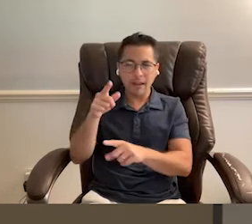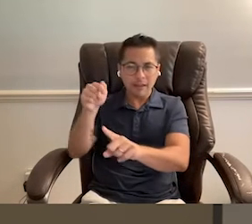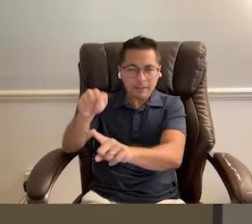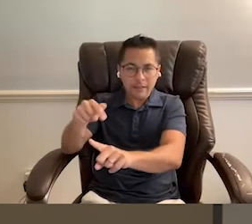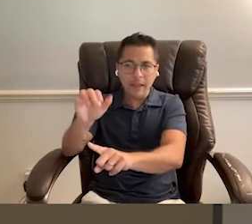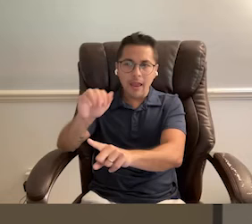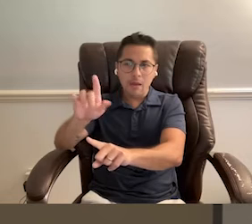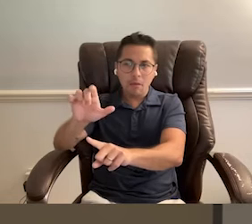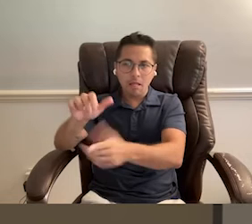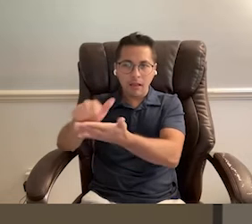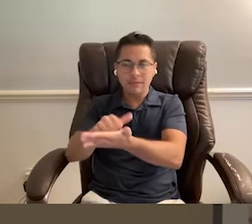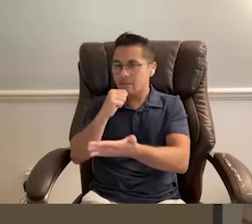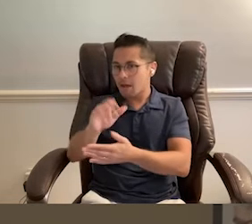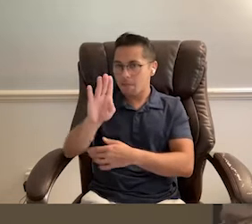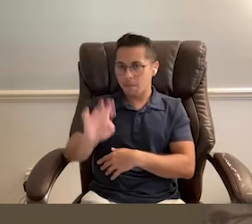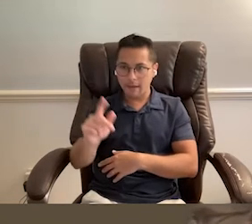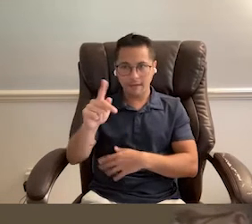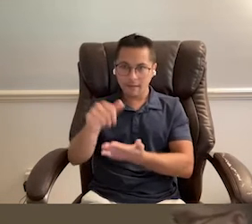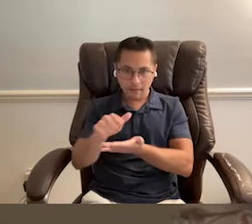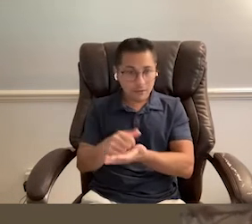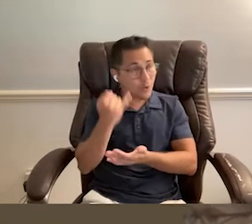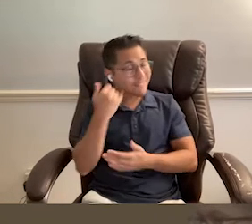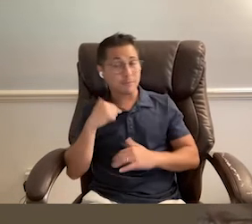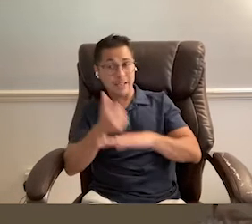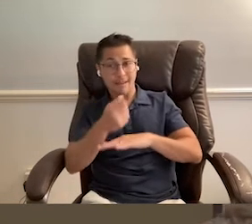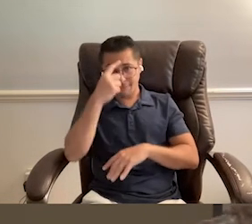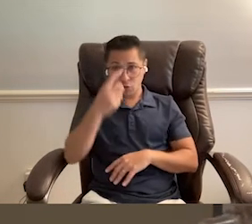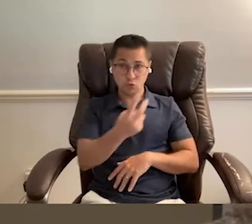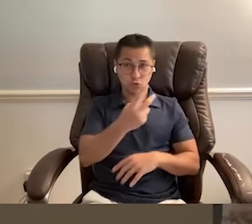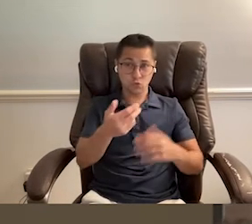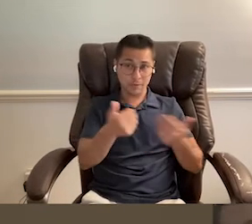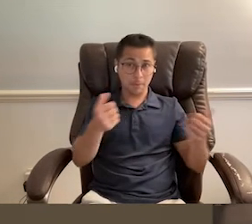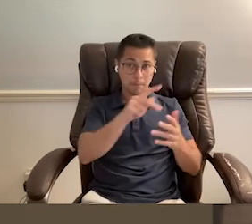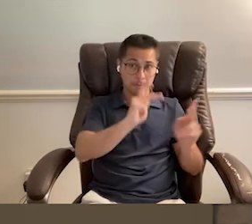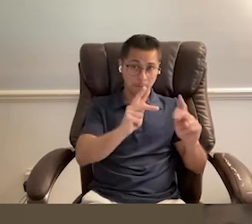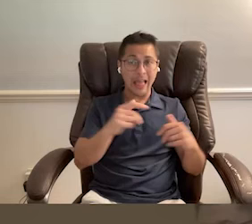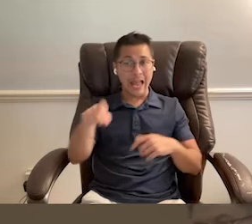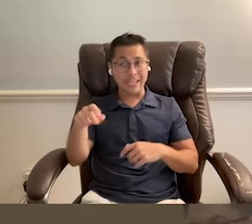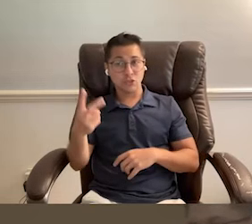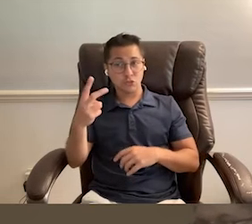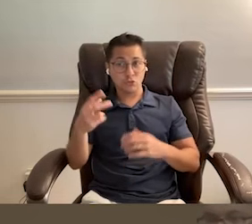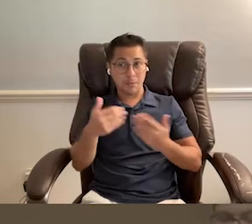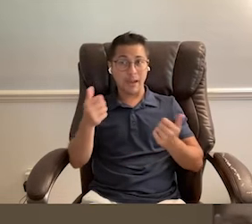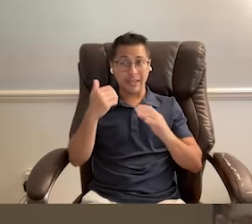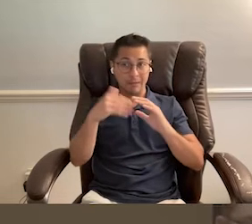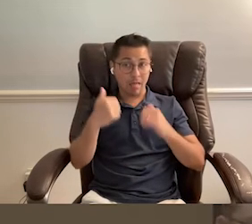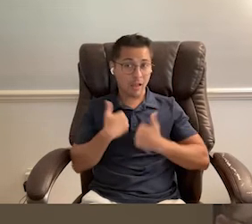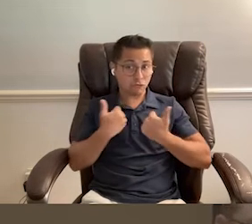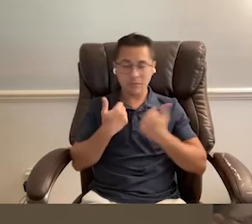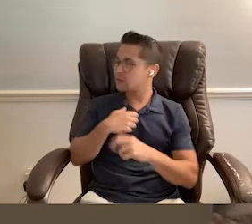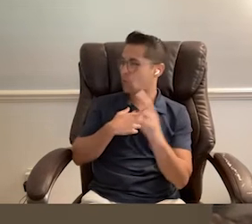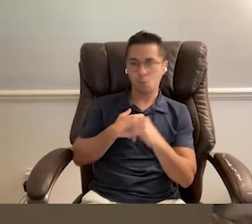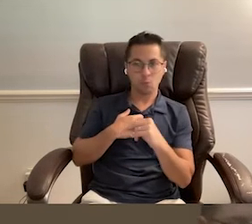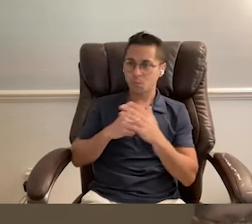Thanks. So if I'm setting it up for 2 different people, Yep. do I need 2 different email accounts? No. Okay.